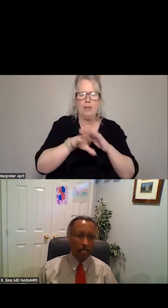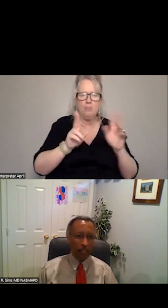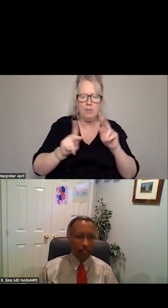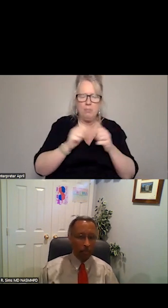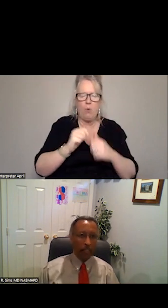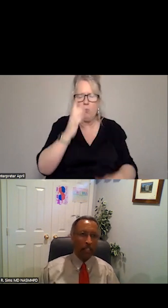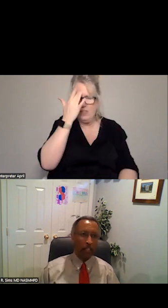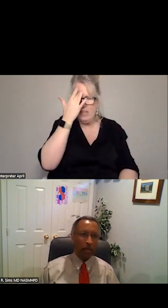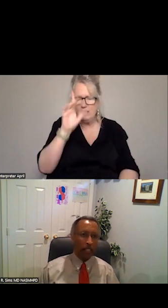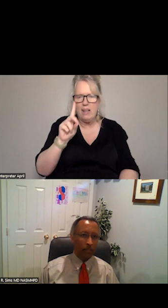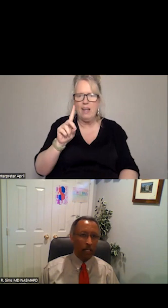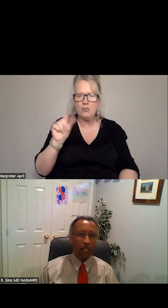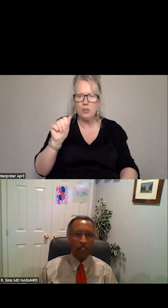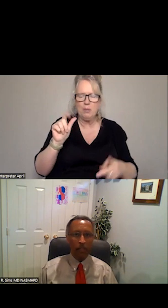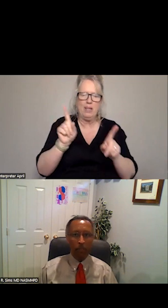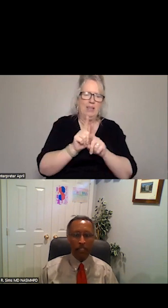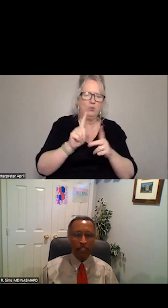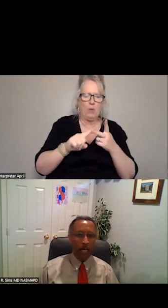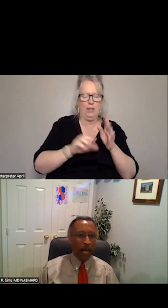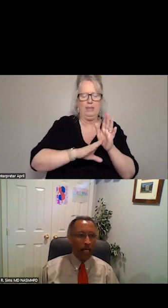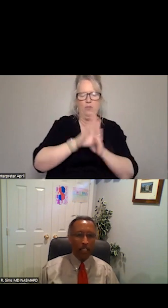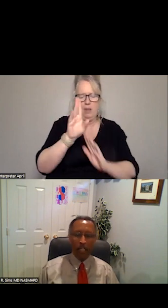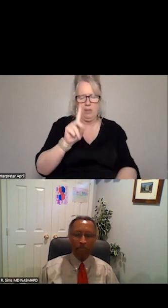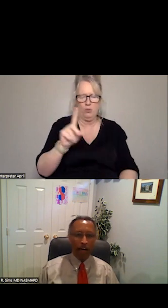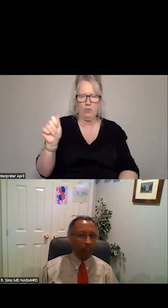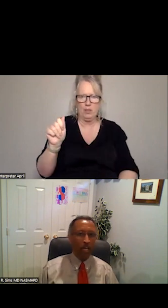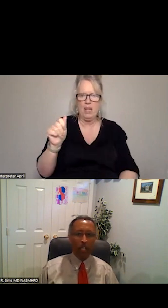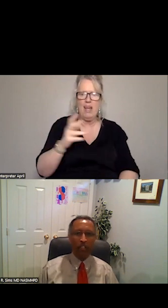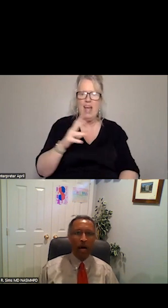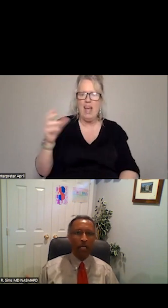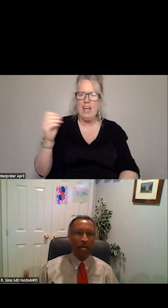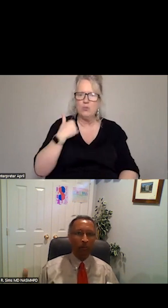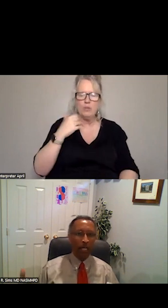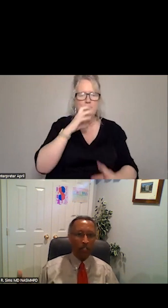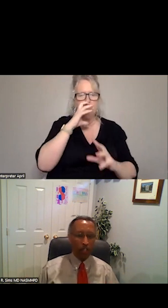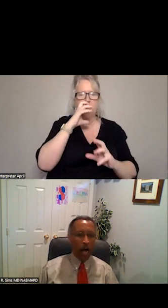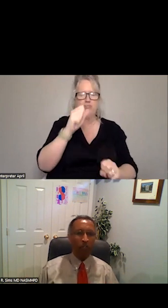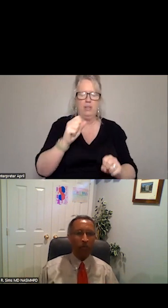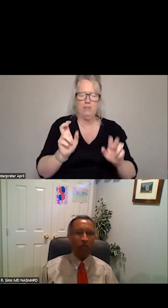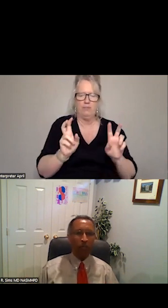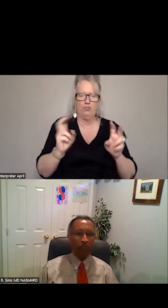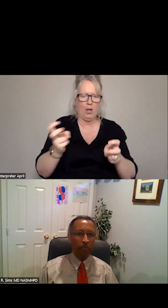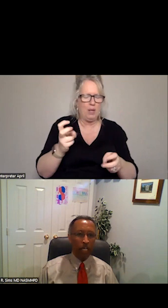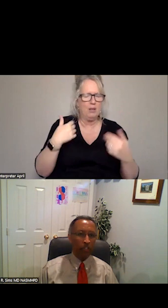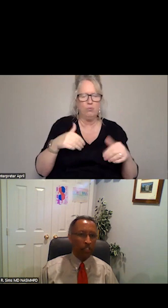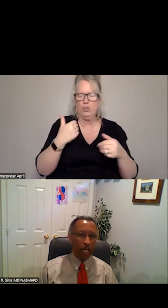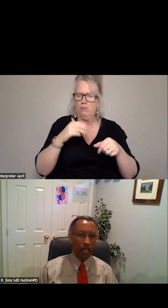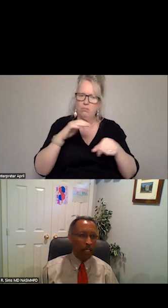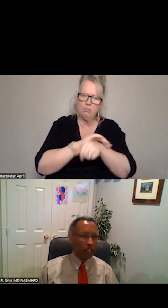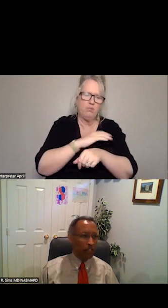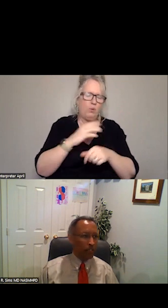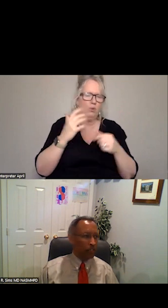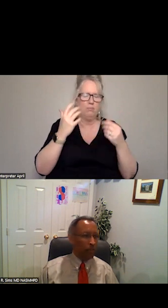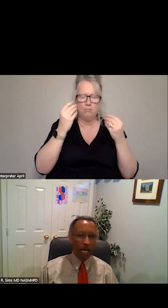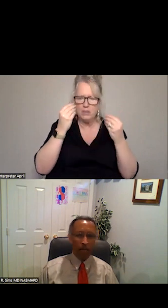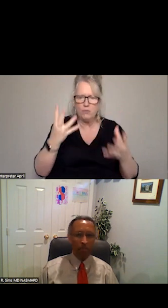intellectual disabilities as well as developmental disabilities. And it is a fascinating topic, and we are chock full of information today.